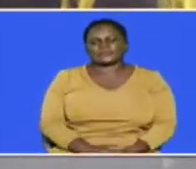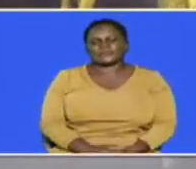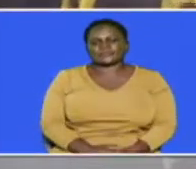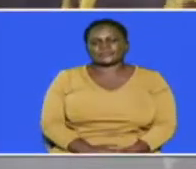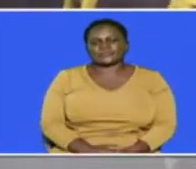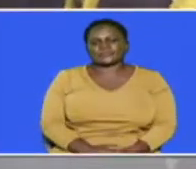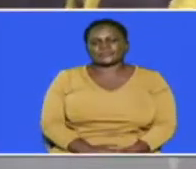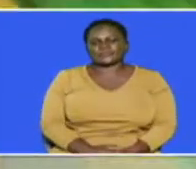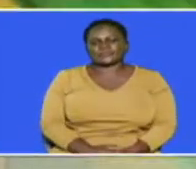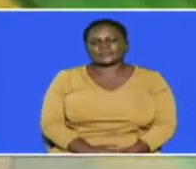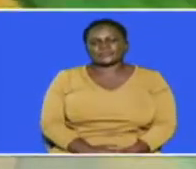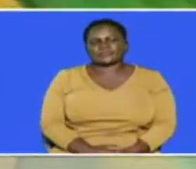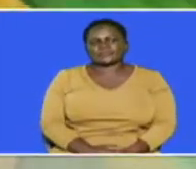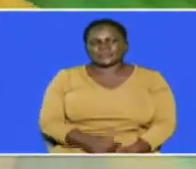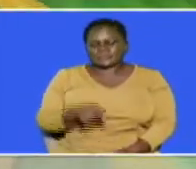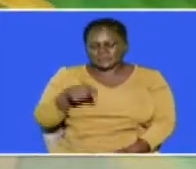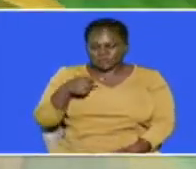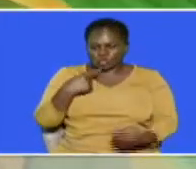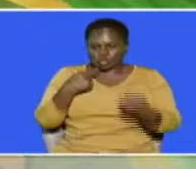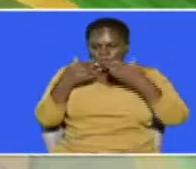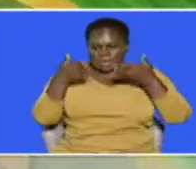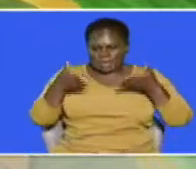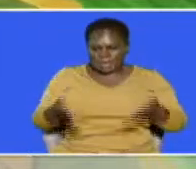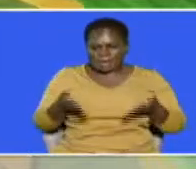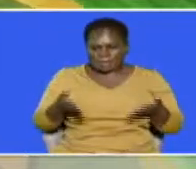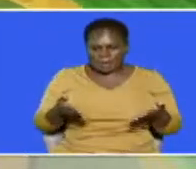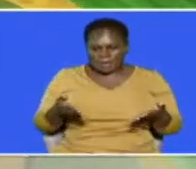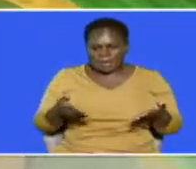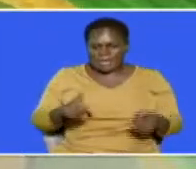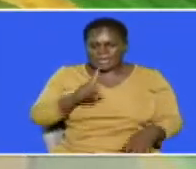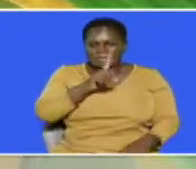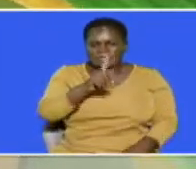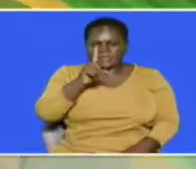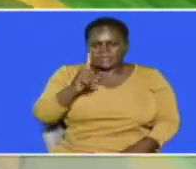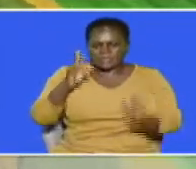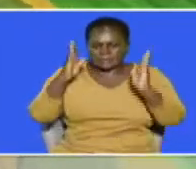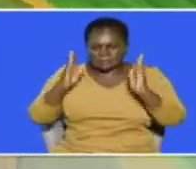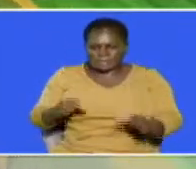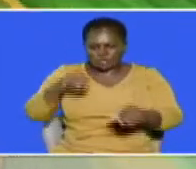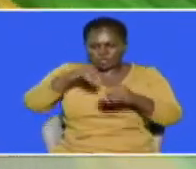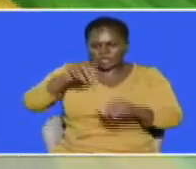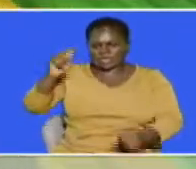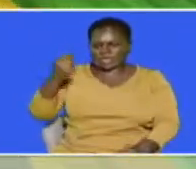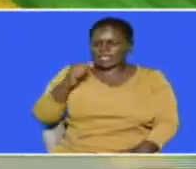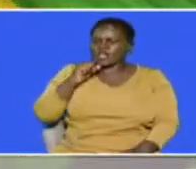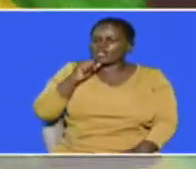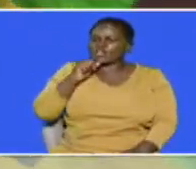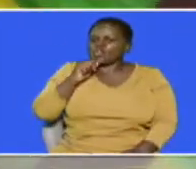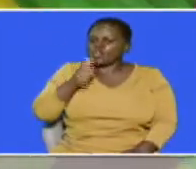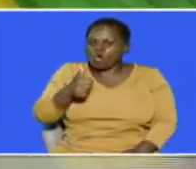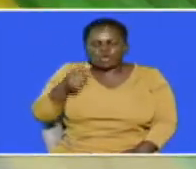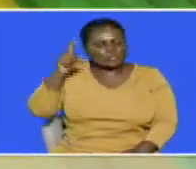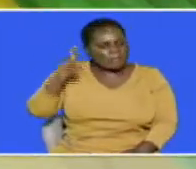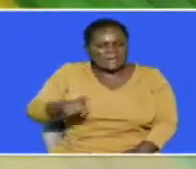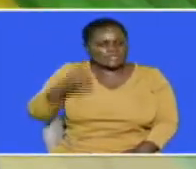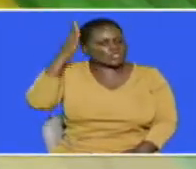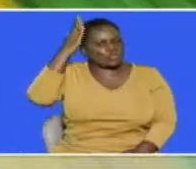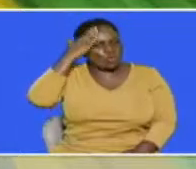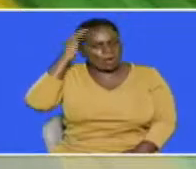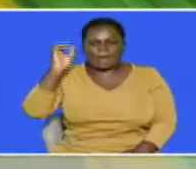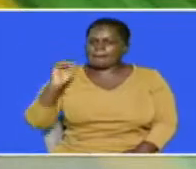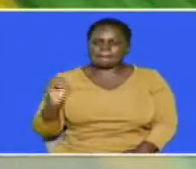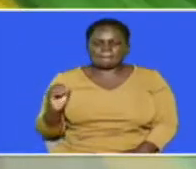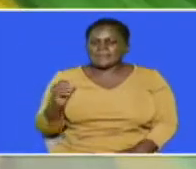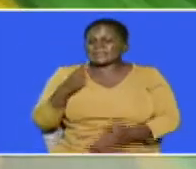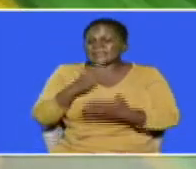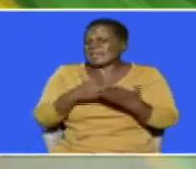counties. Sisi tunaongea hapa kila mwananchi wa Kenya. Sio lazima ujulikane.